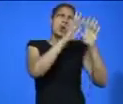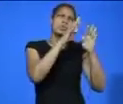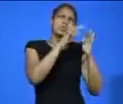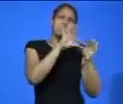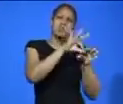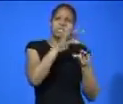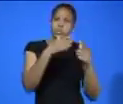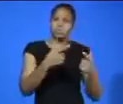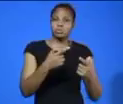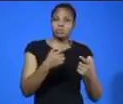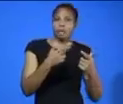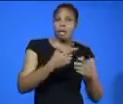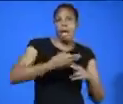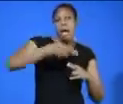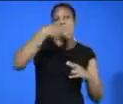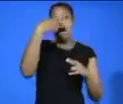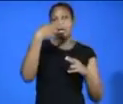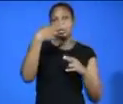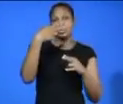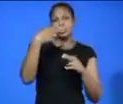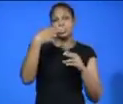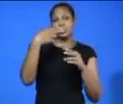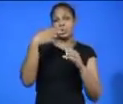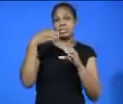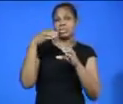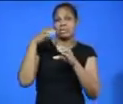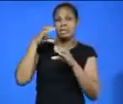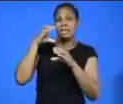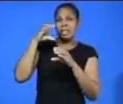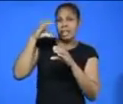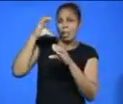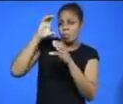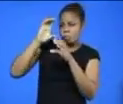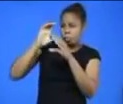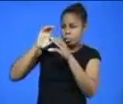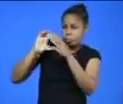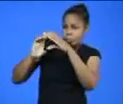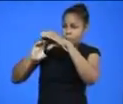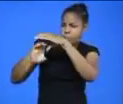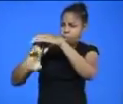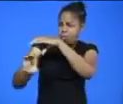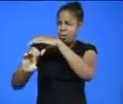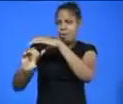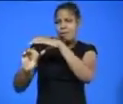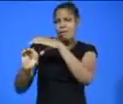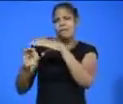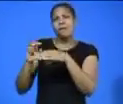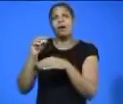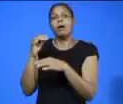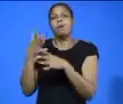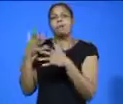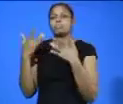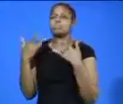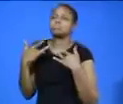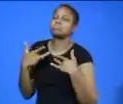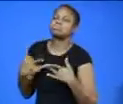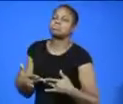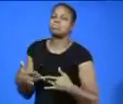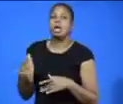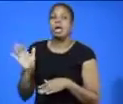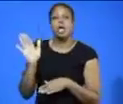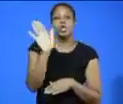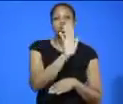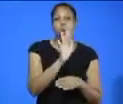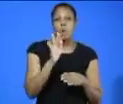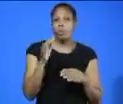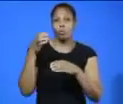the cave of despondency and the cave of discouragement and the cave of depression. Your cave